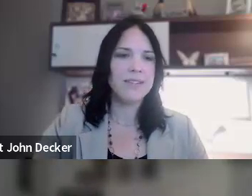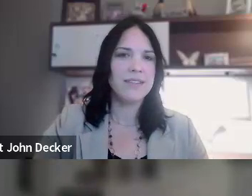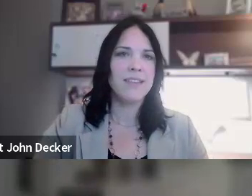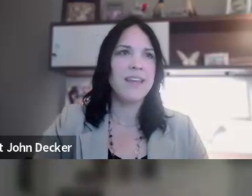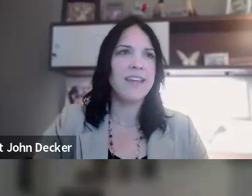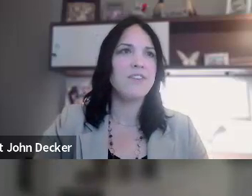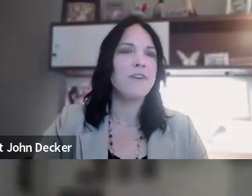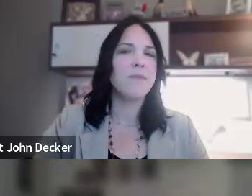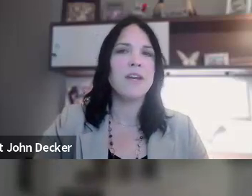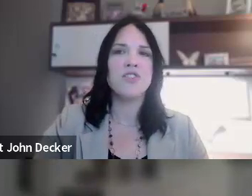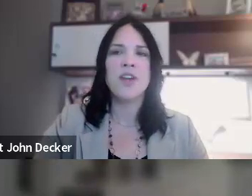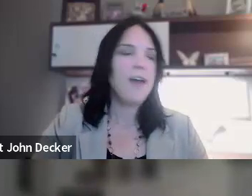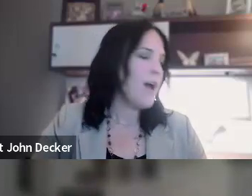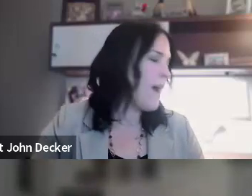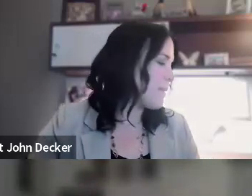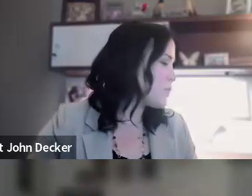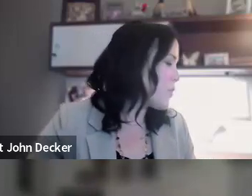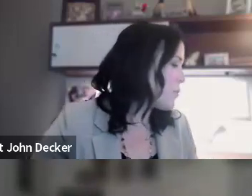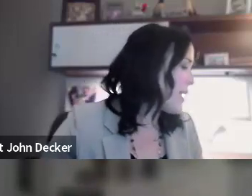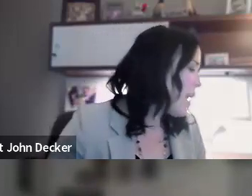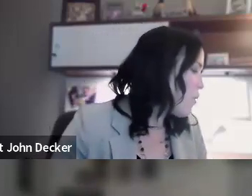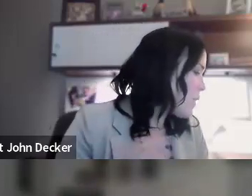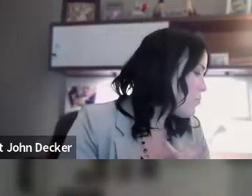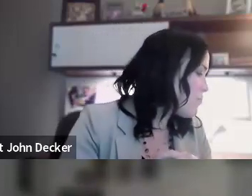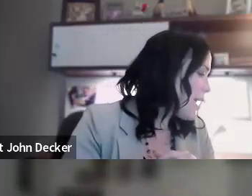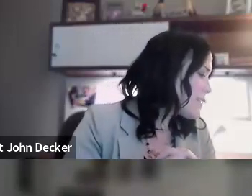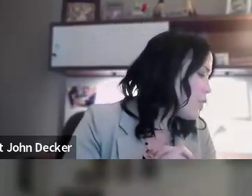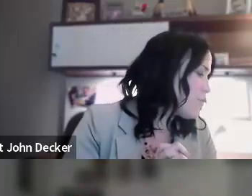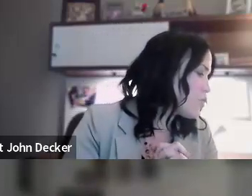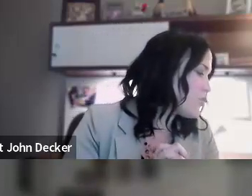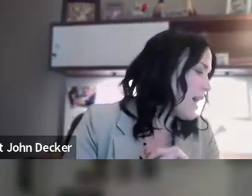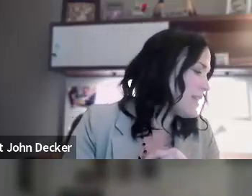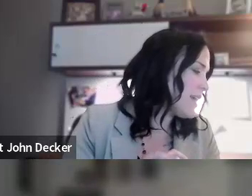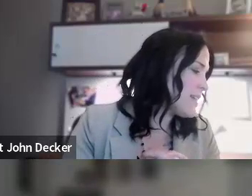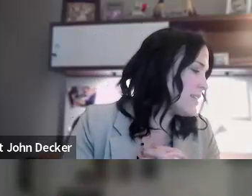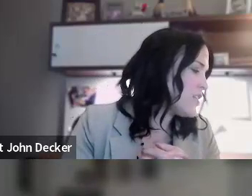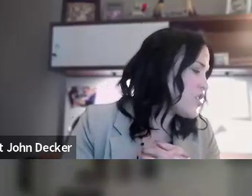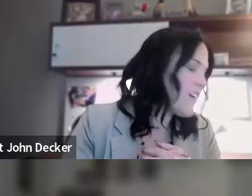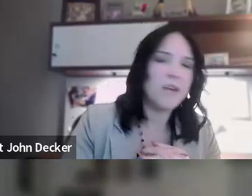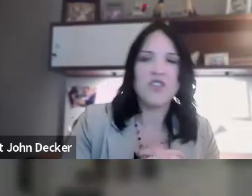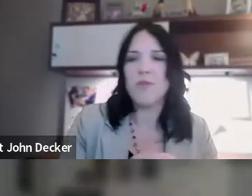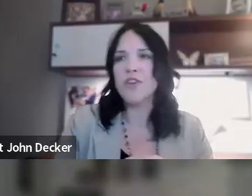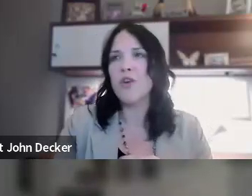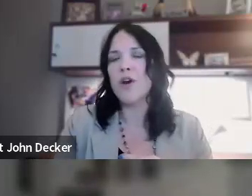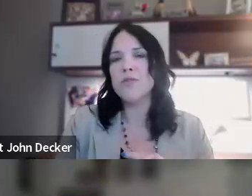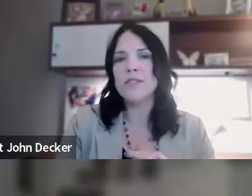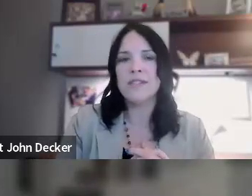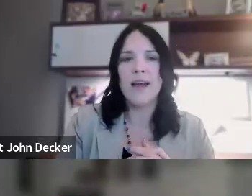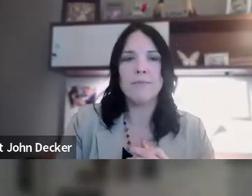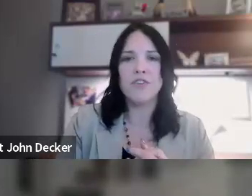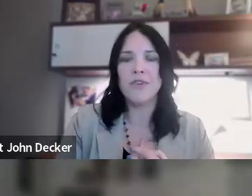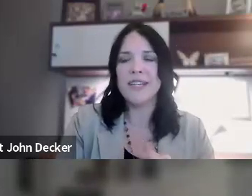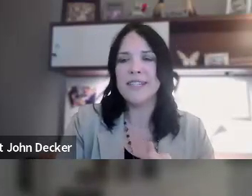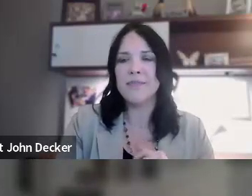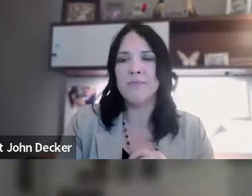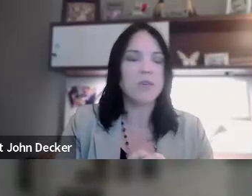All right. Thank you very much. So now we will pass it over to Kylie and Alicia. I've made you both